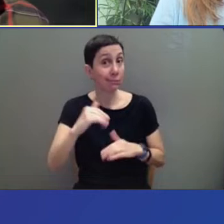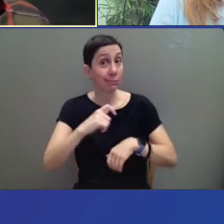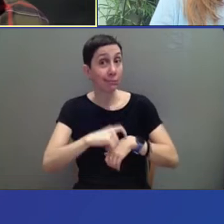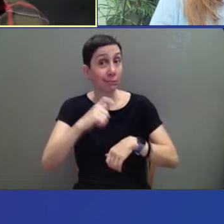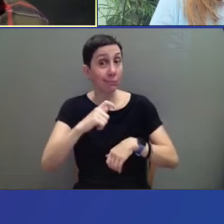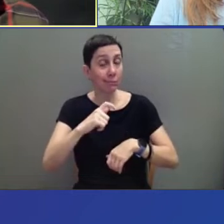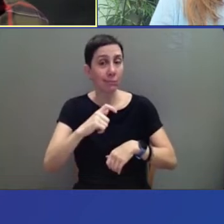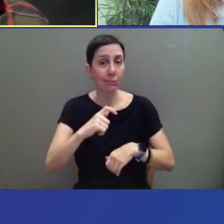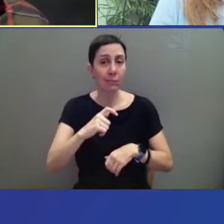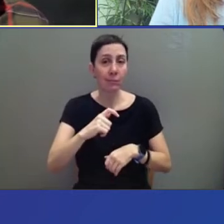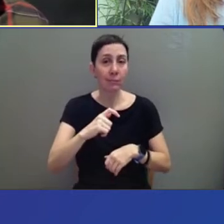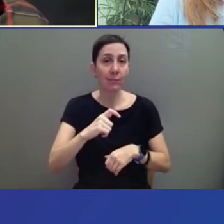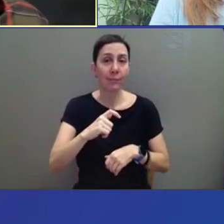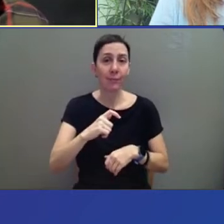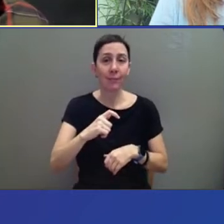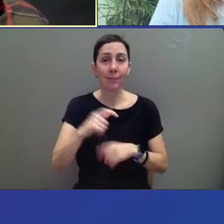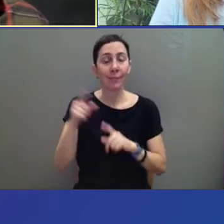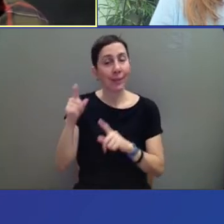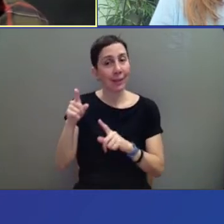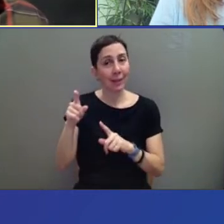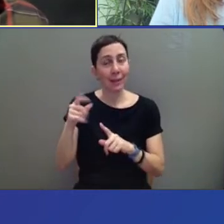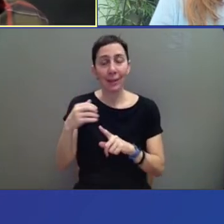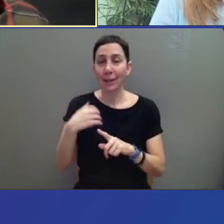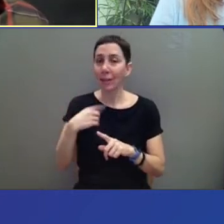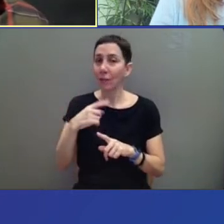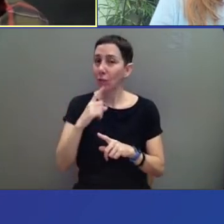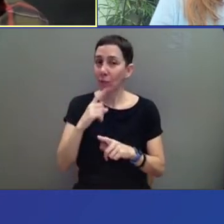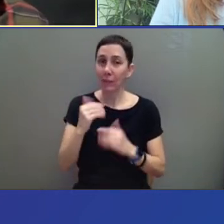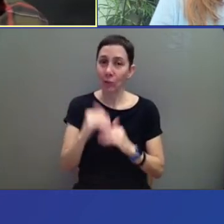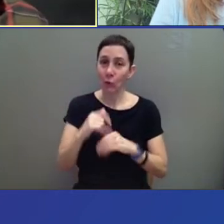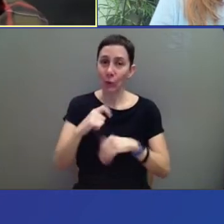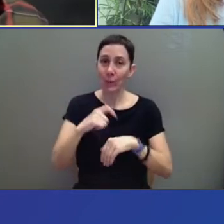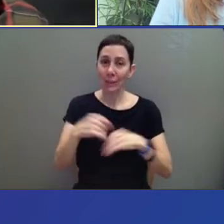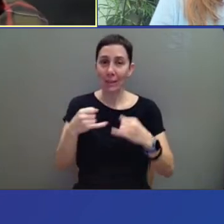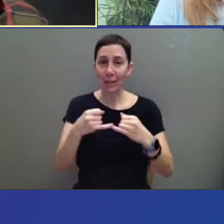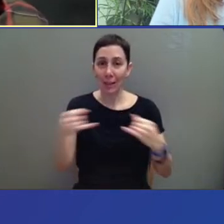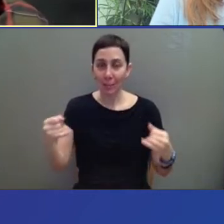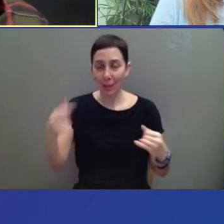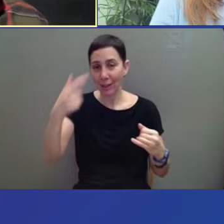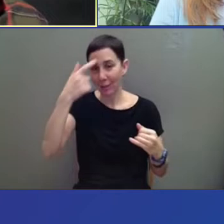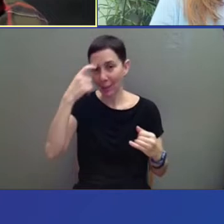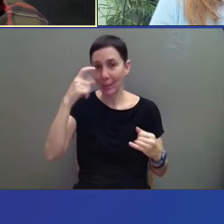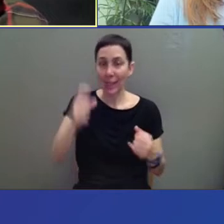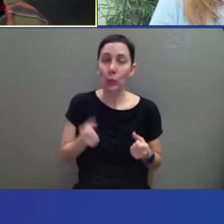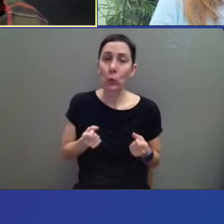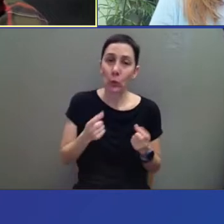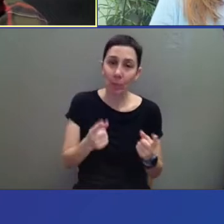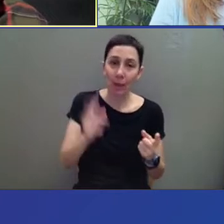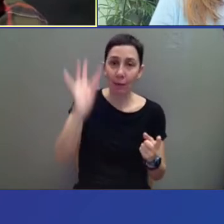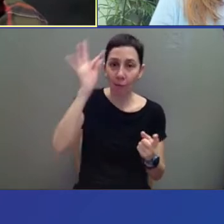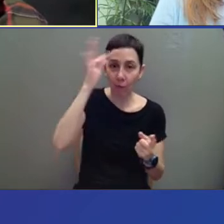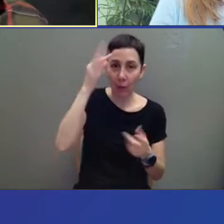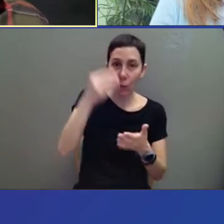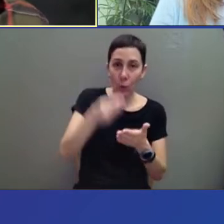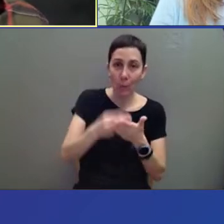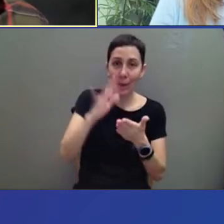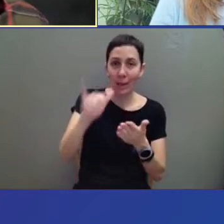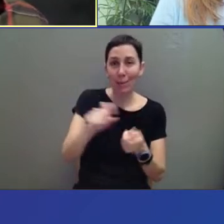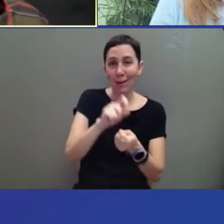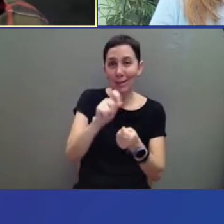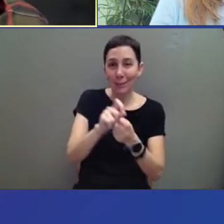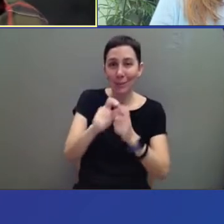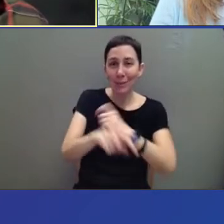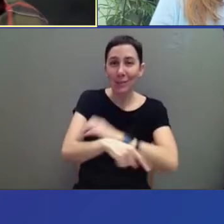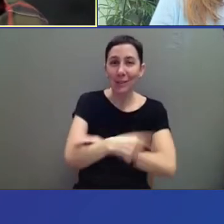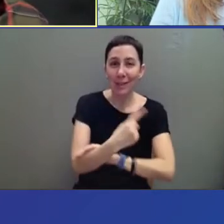was directly informed by a constrained timeline due to the requirements of needing to spend federal dollars by a certain date, as